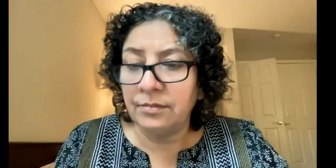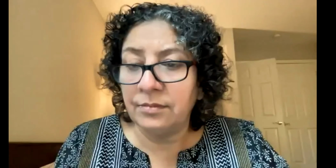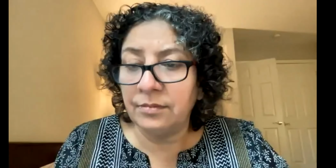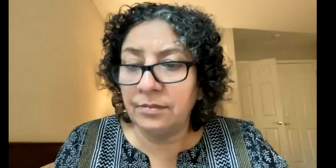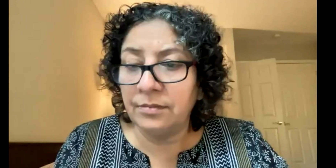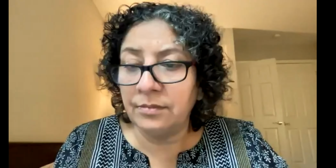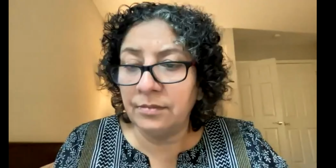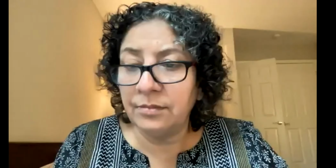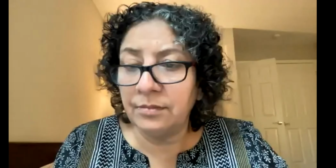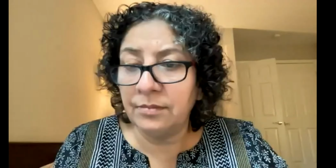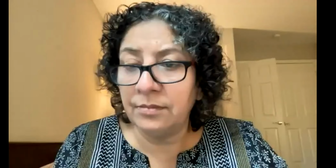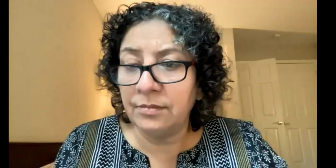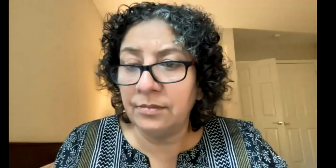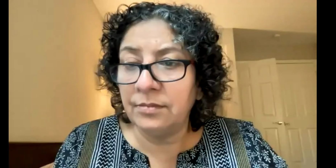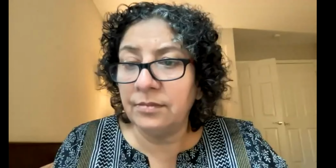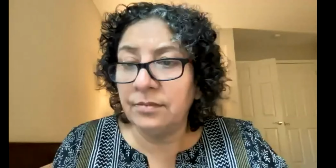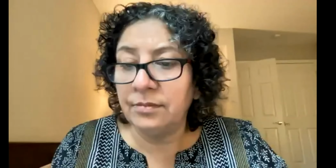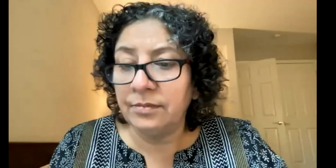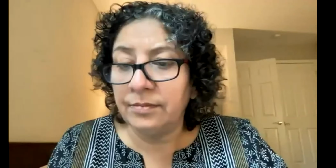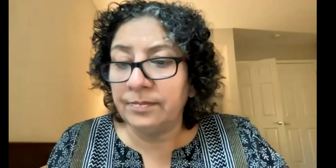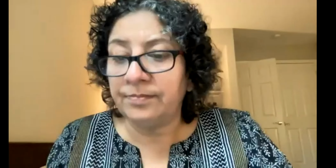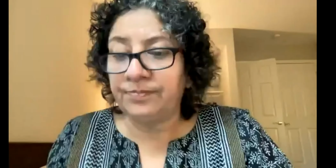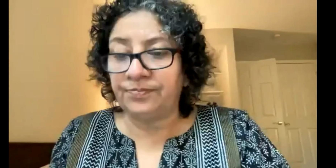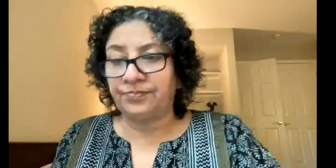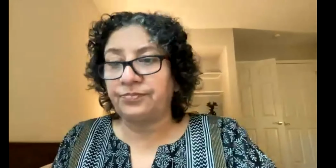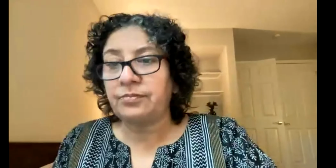idea? And if not, how can they help the sister?